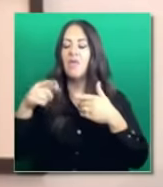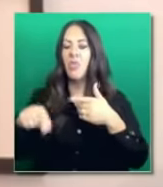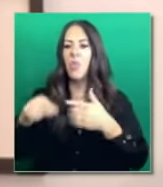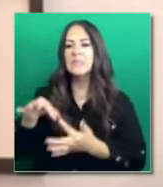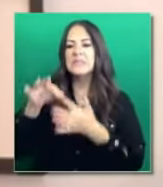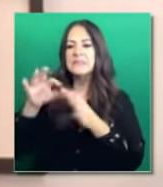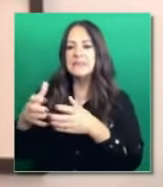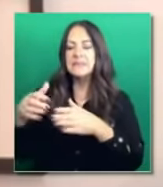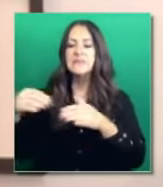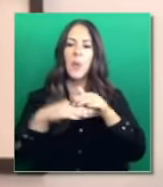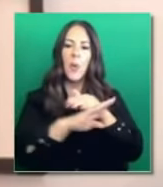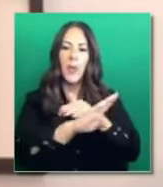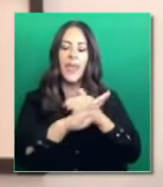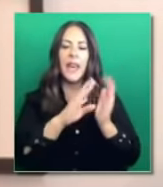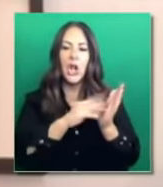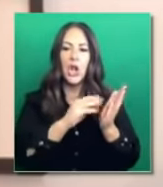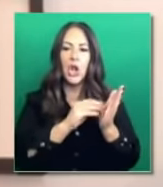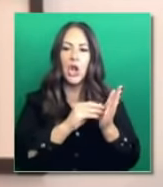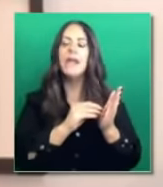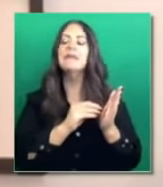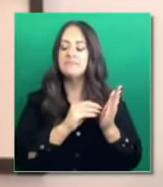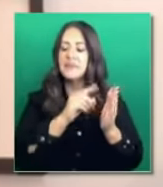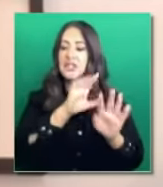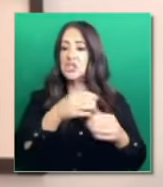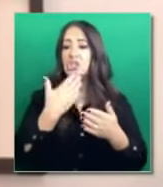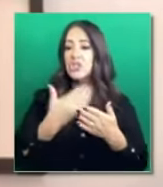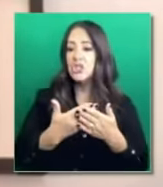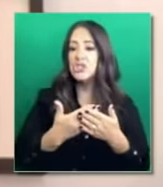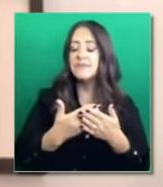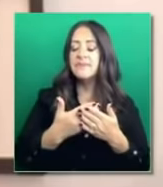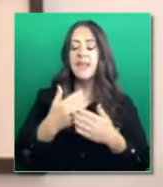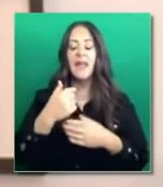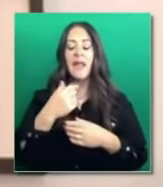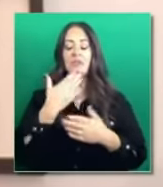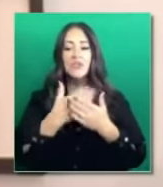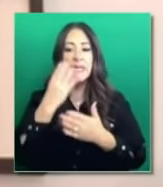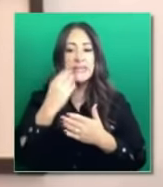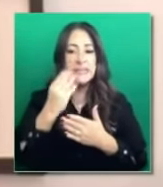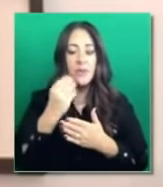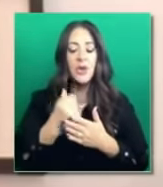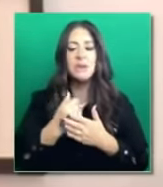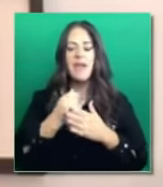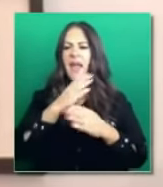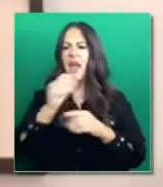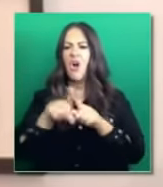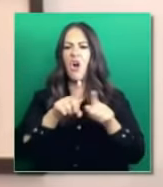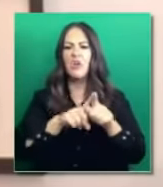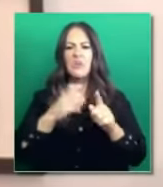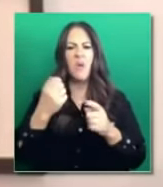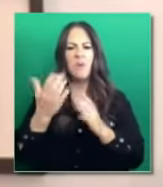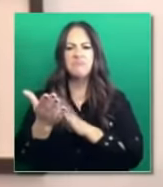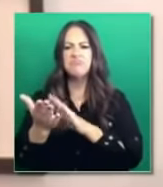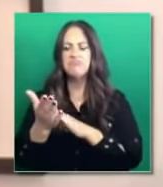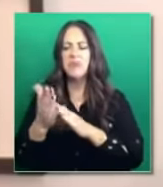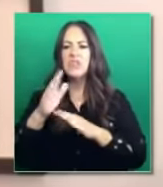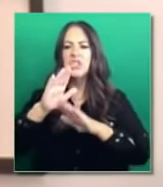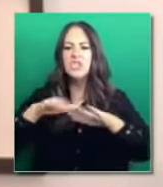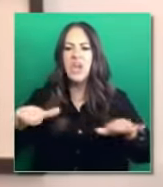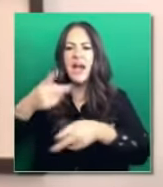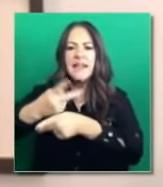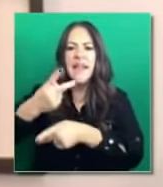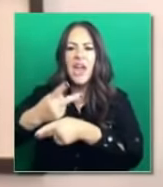serve students in special education. I would also just highlight the experiences of our child care centers across the state, who have done